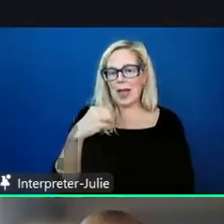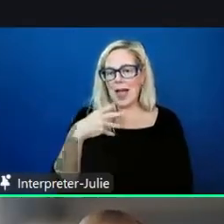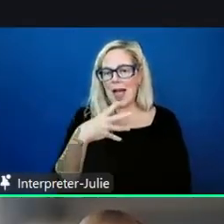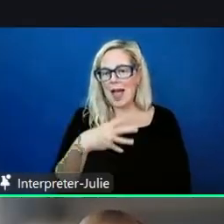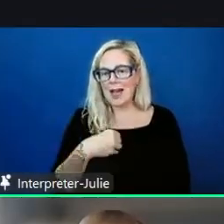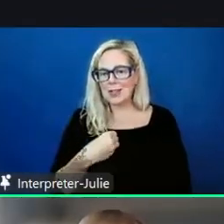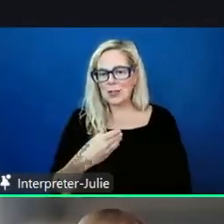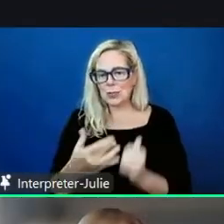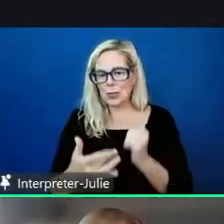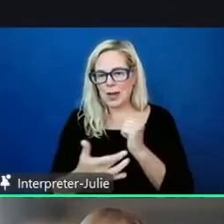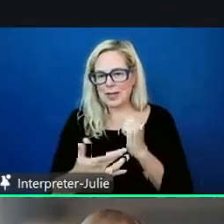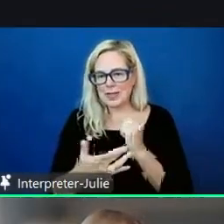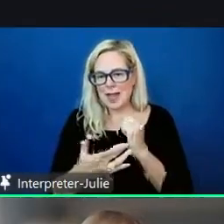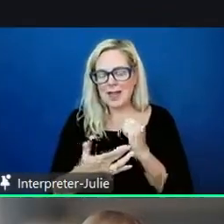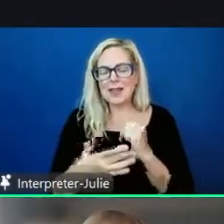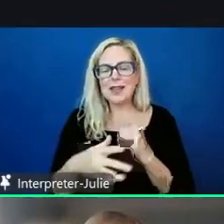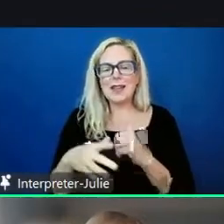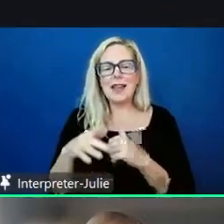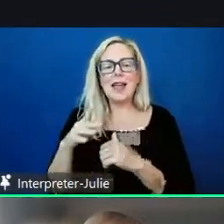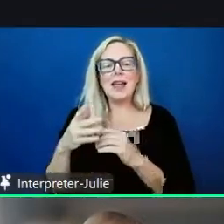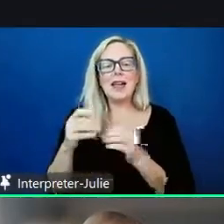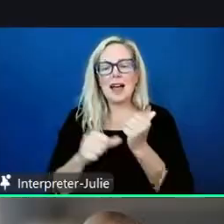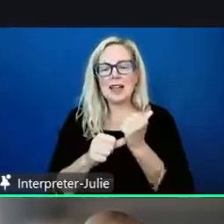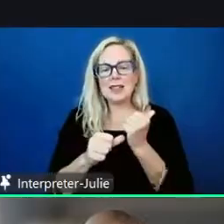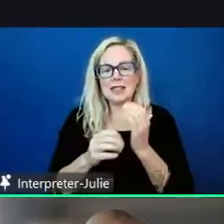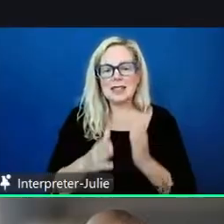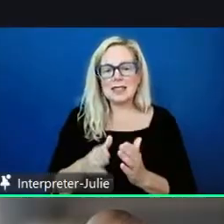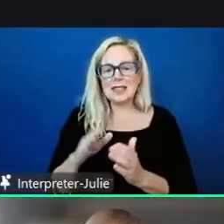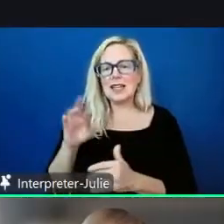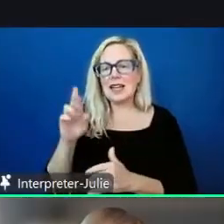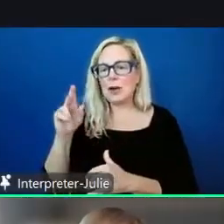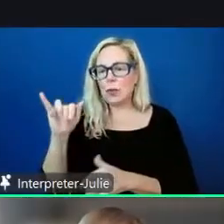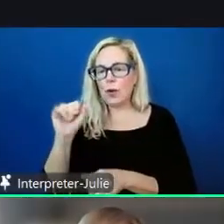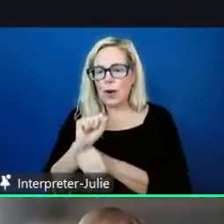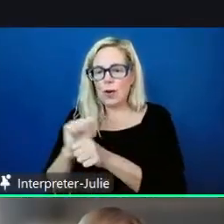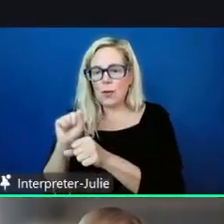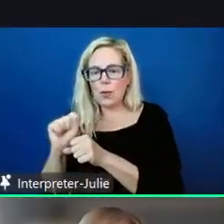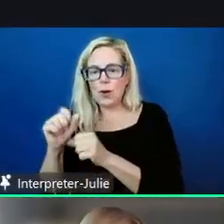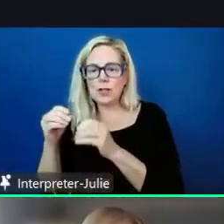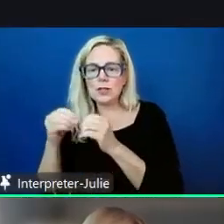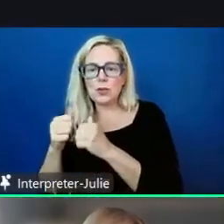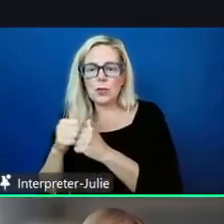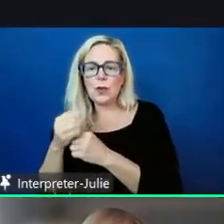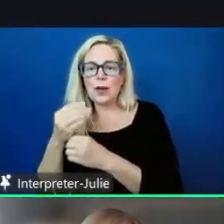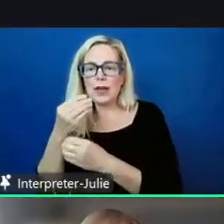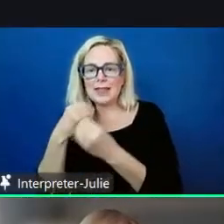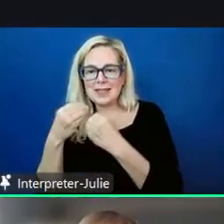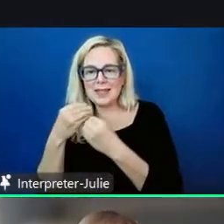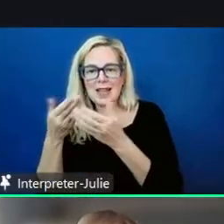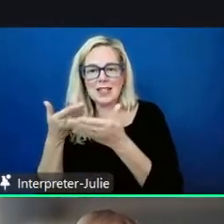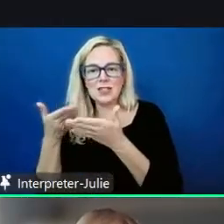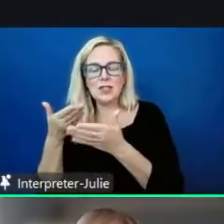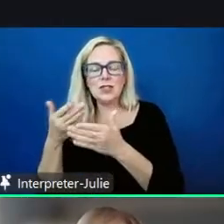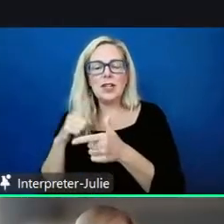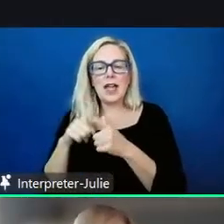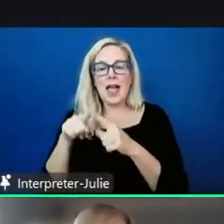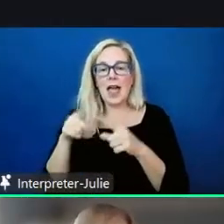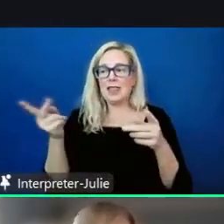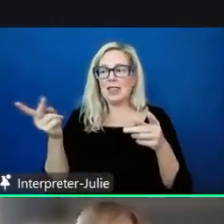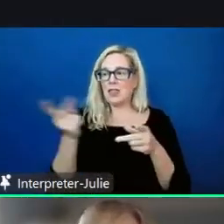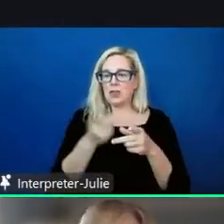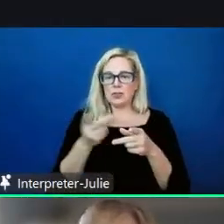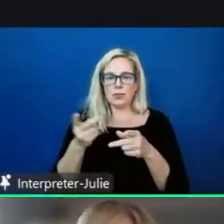nutrition services. And they both came and talked about how their supervisors created a really welcoming, safe, and